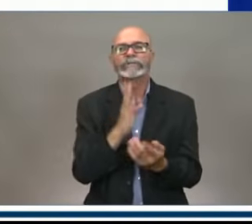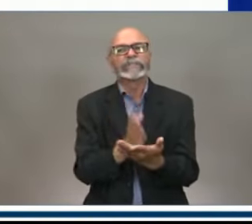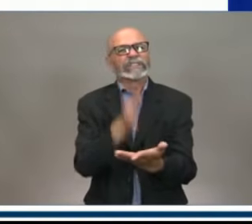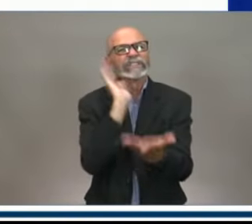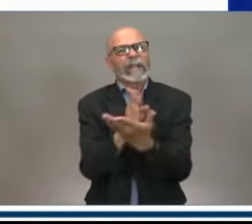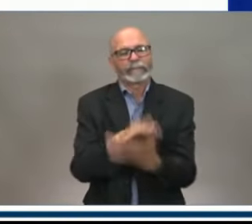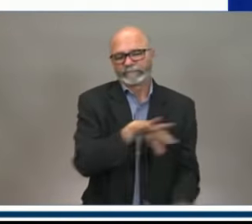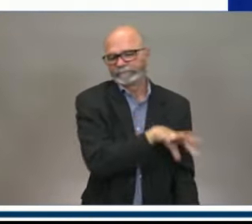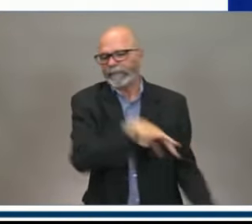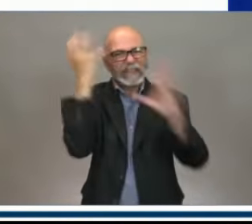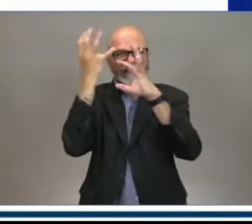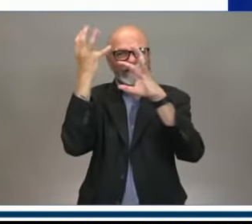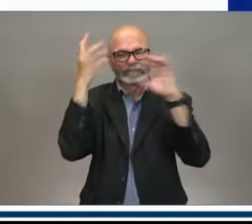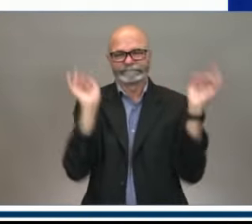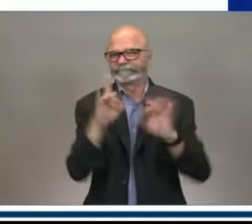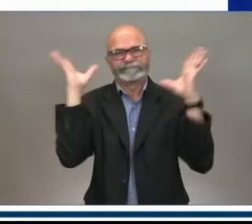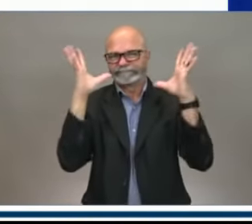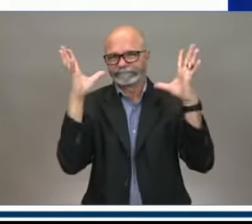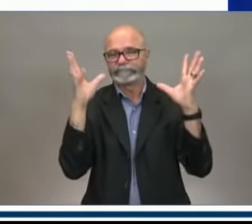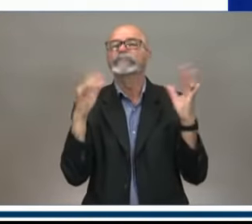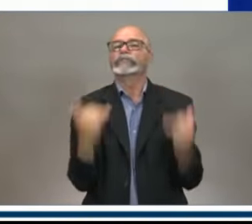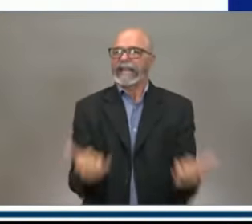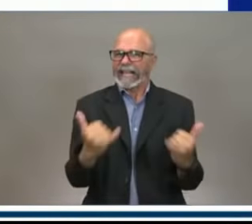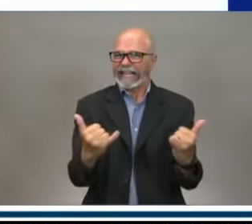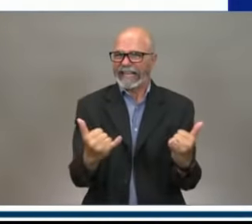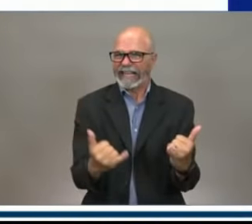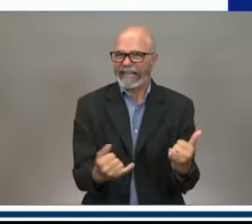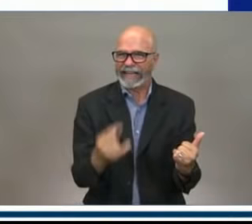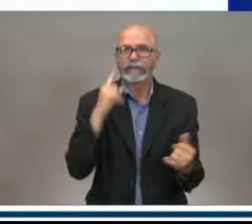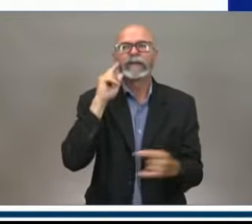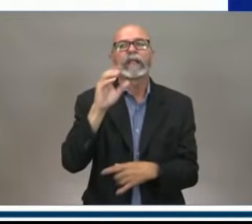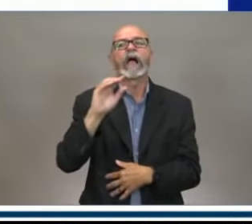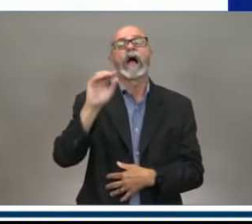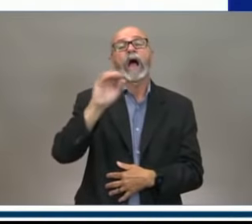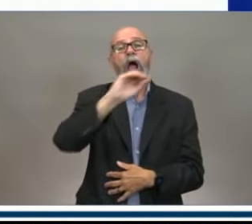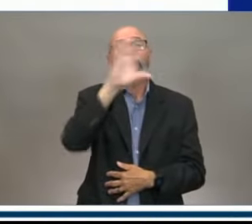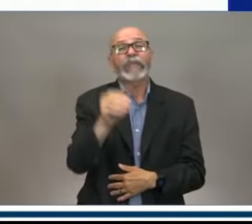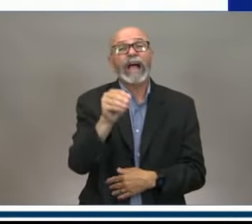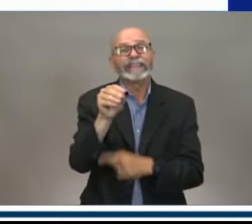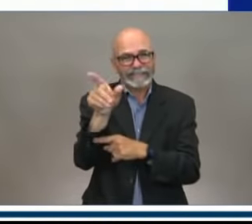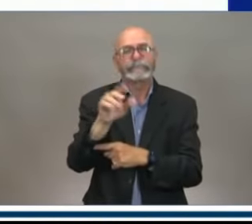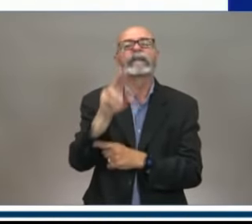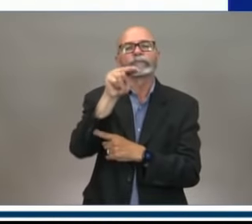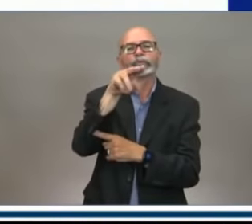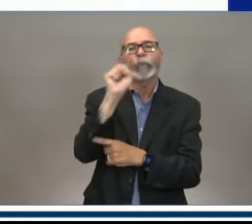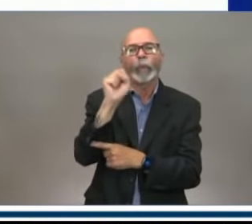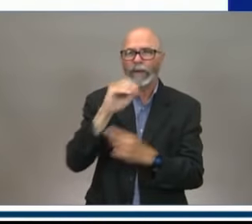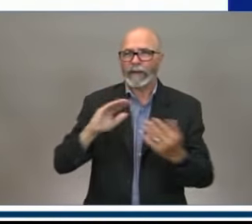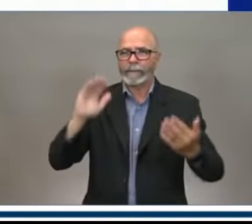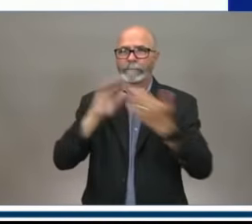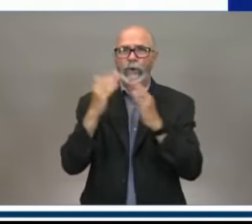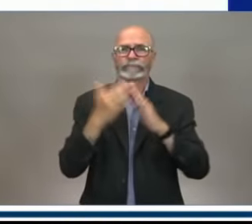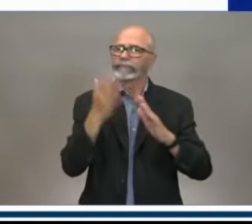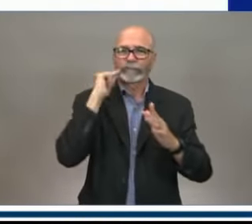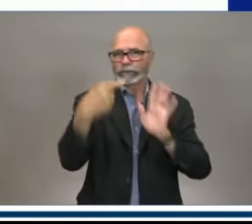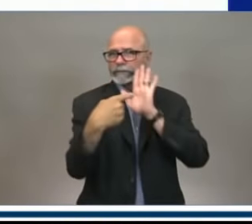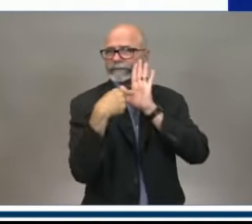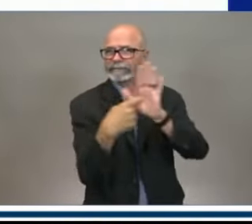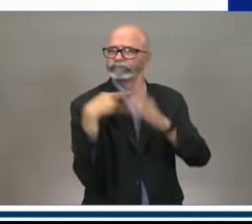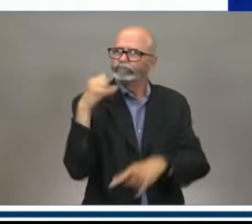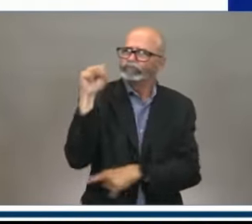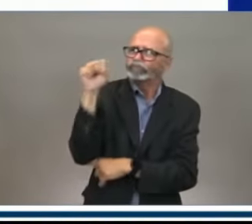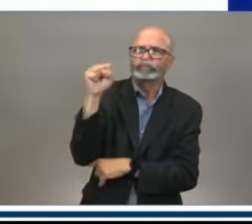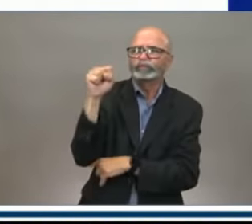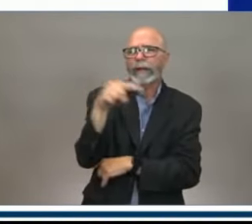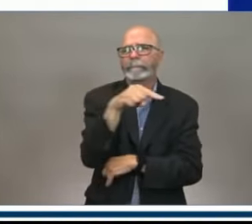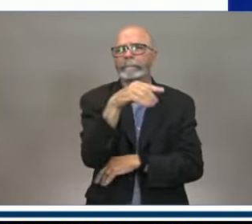a leader from our African Nova Scotia community who has set a great example for all of us. And I encourage all Nova Scotians to support the